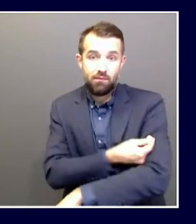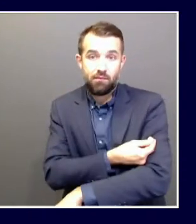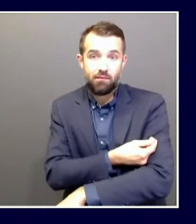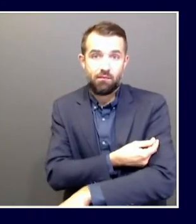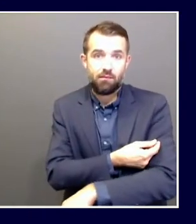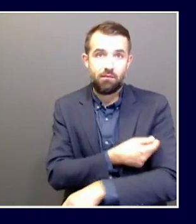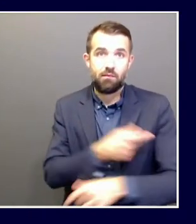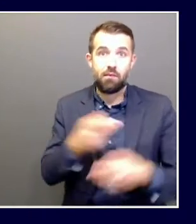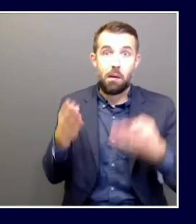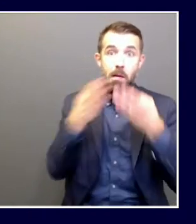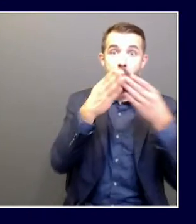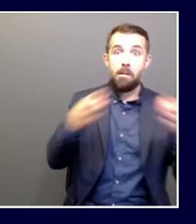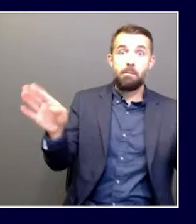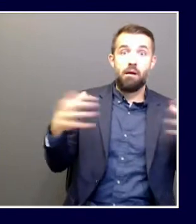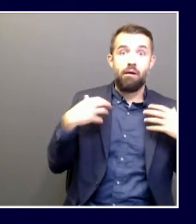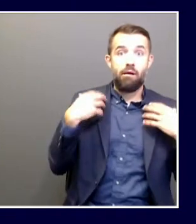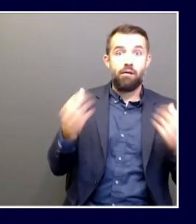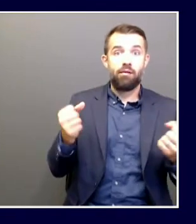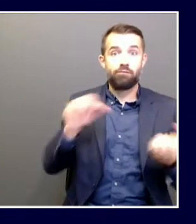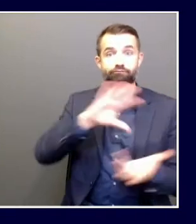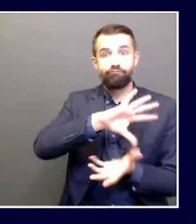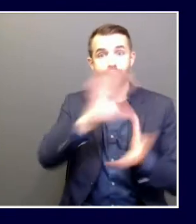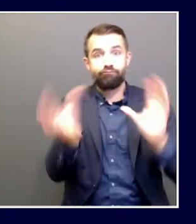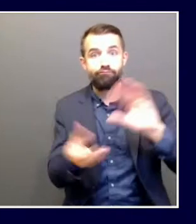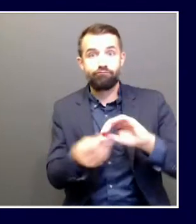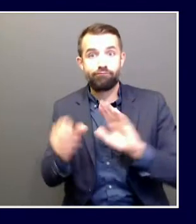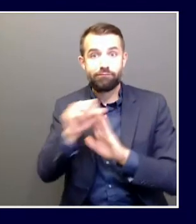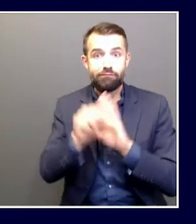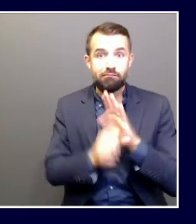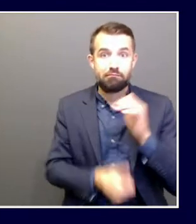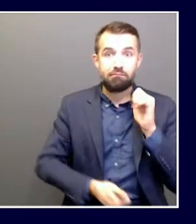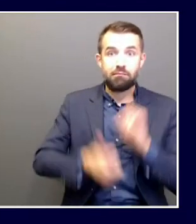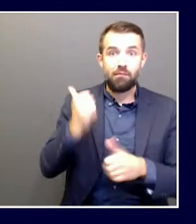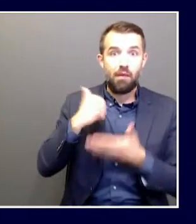going to help us turn the tide on the pandemic is first doses.